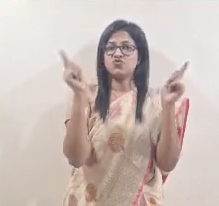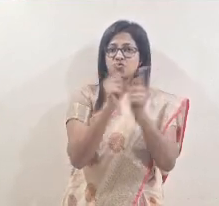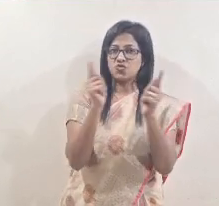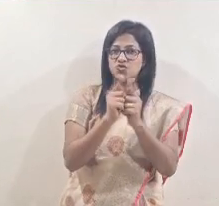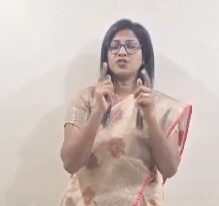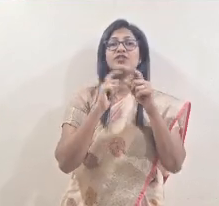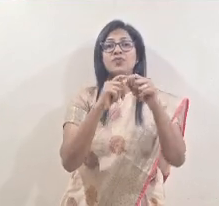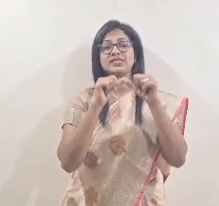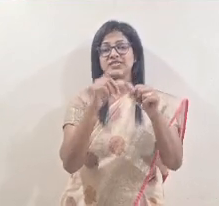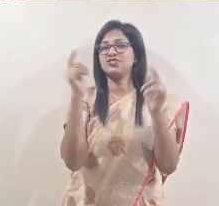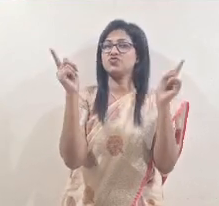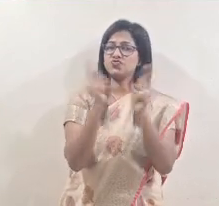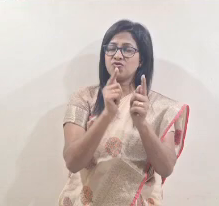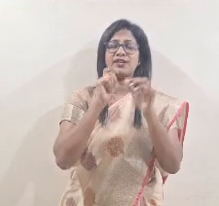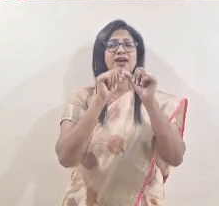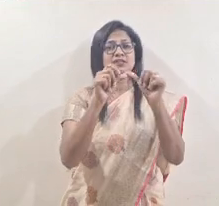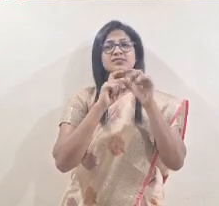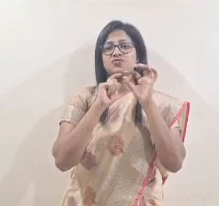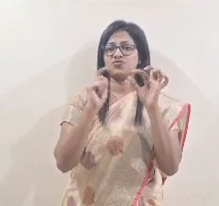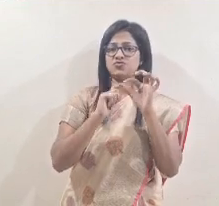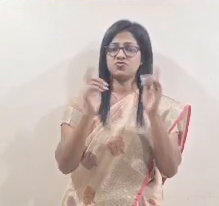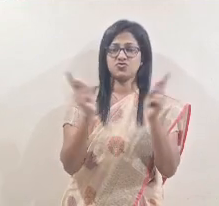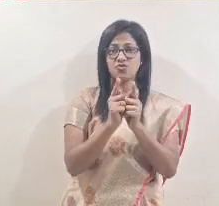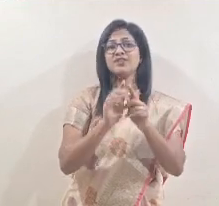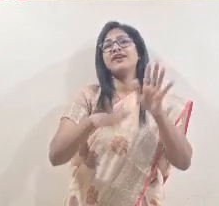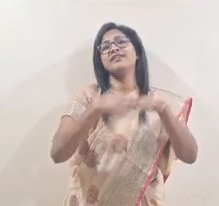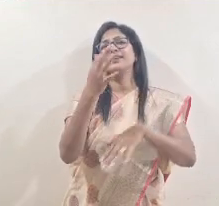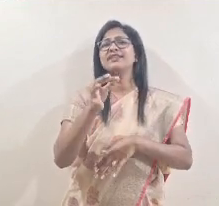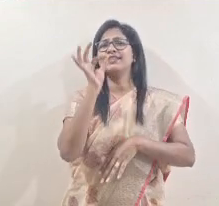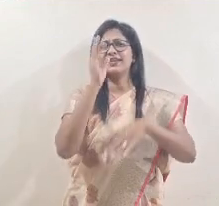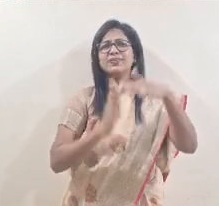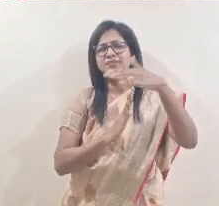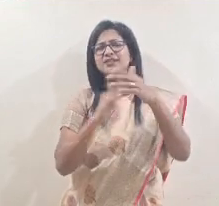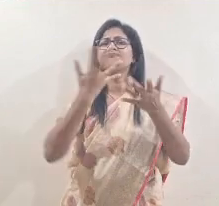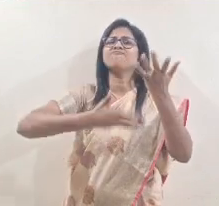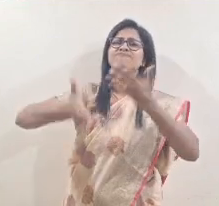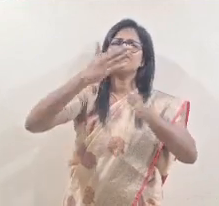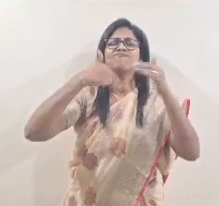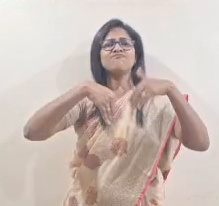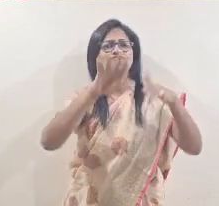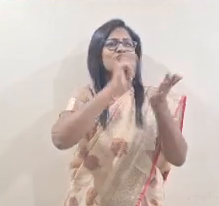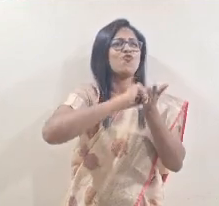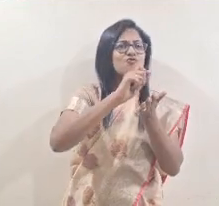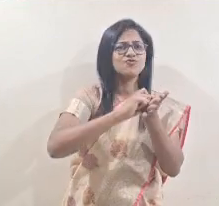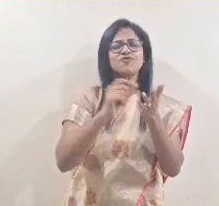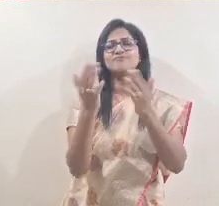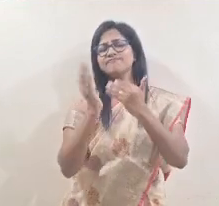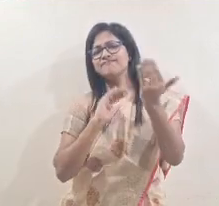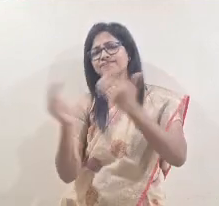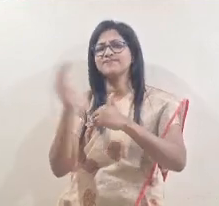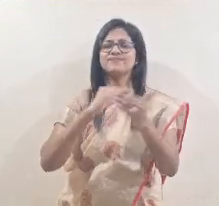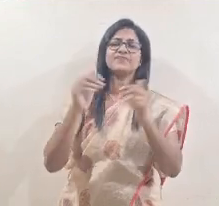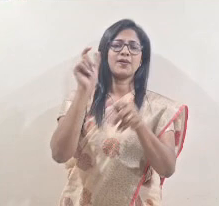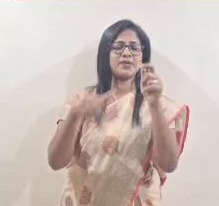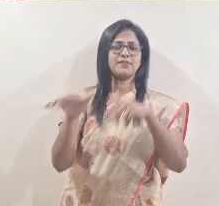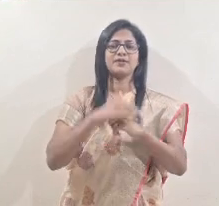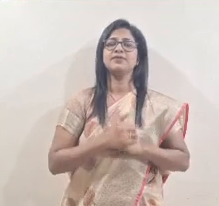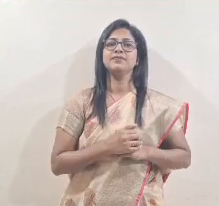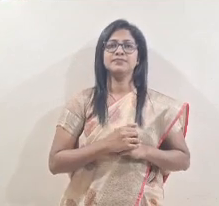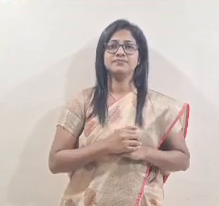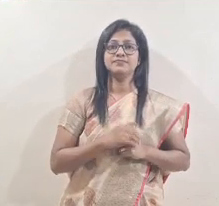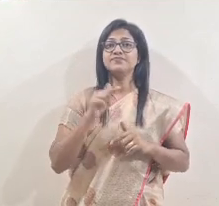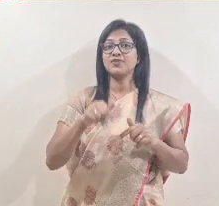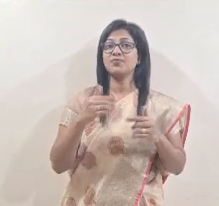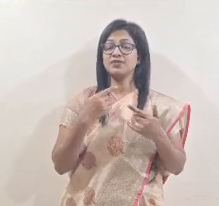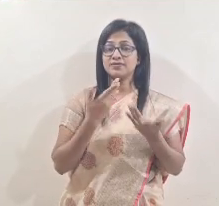it be short, and then we'll give a time during the tea break for you to interact with the authors and the attendees.